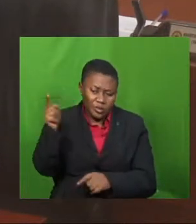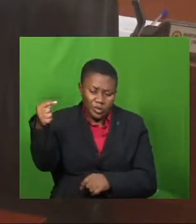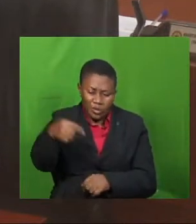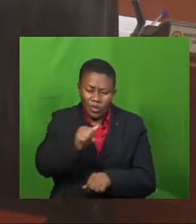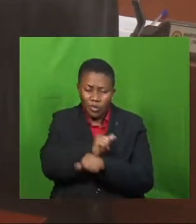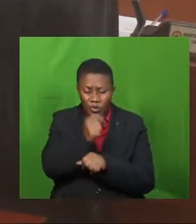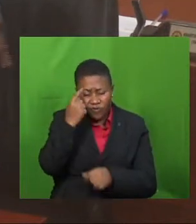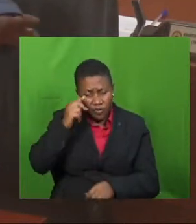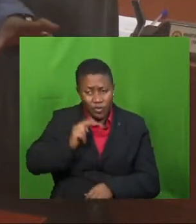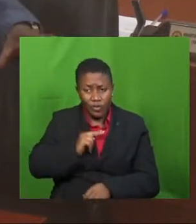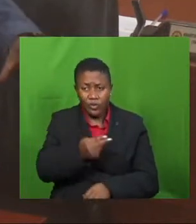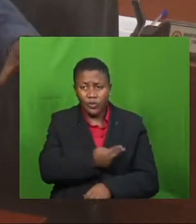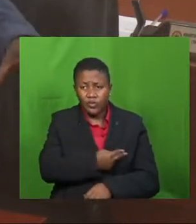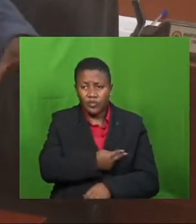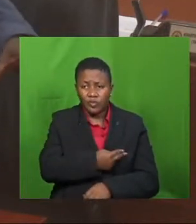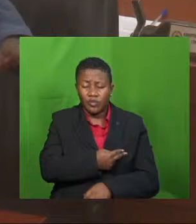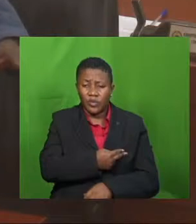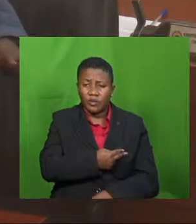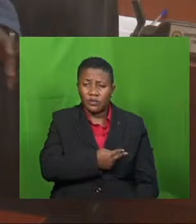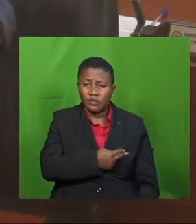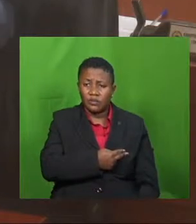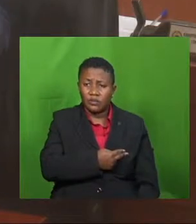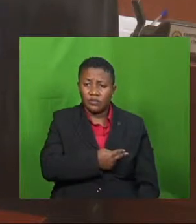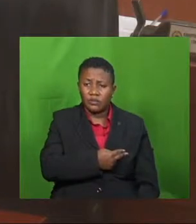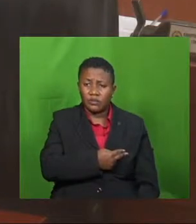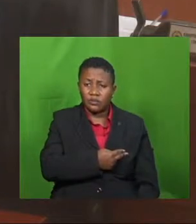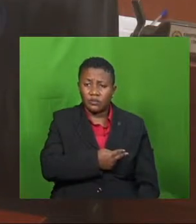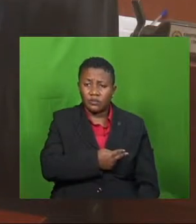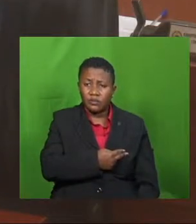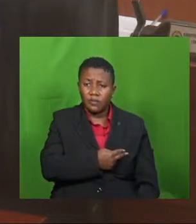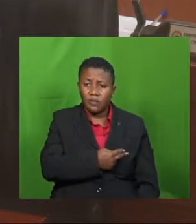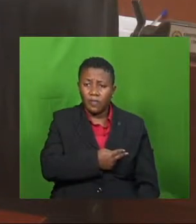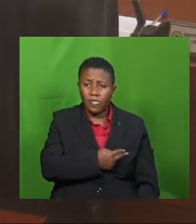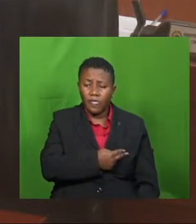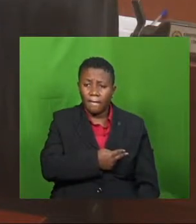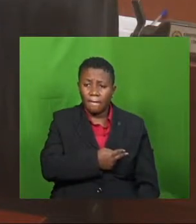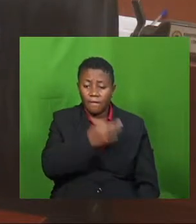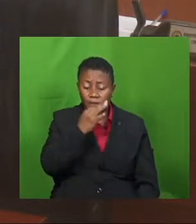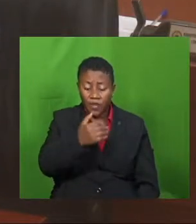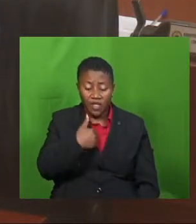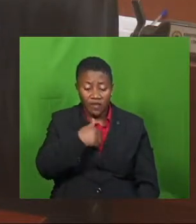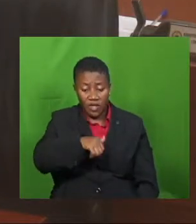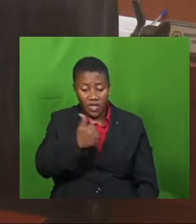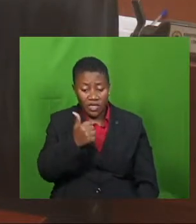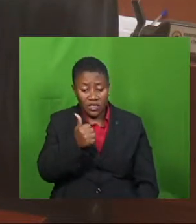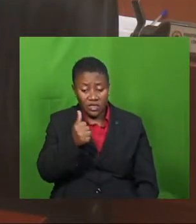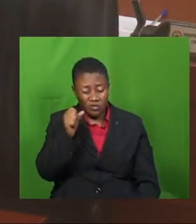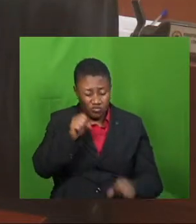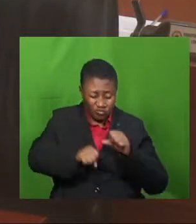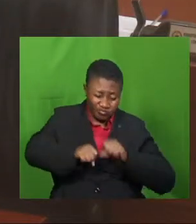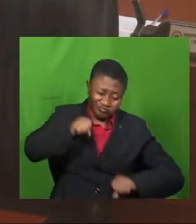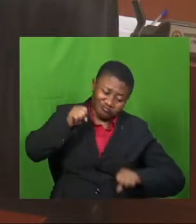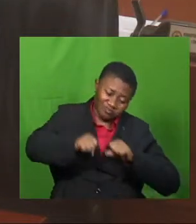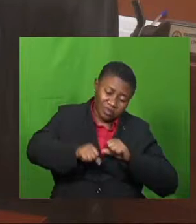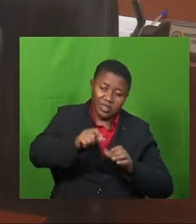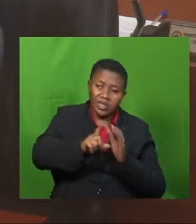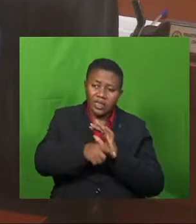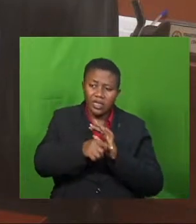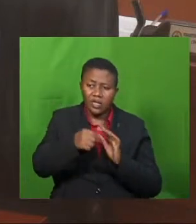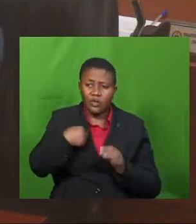that we should wait for theirs, if we have any doubts, we can also contract some